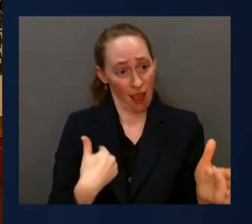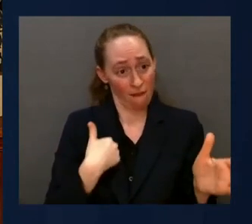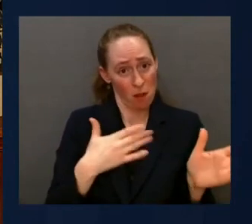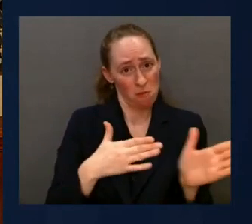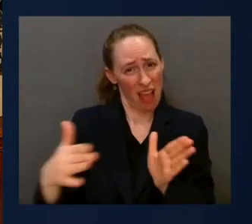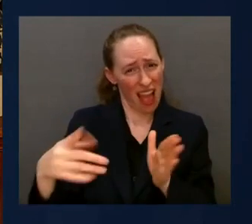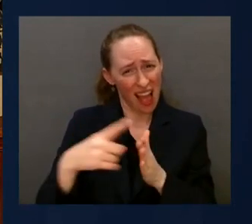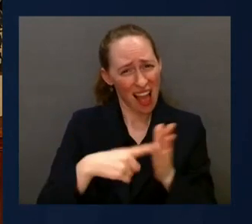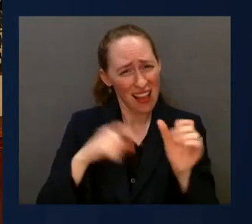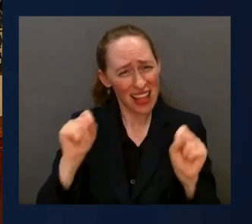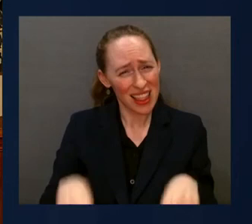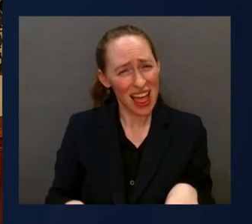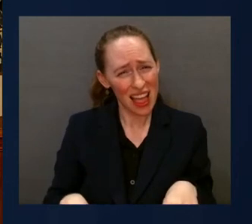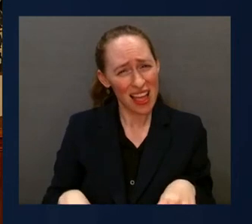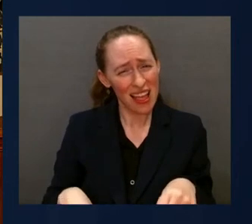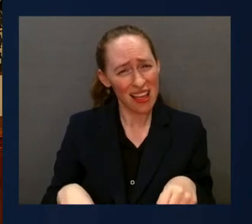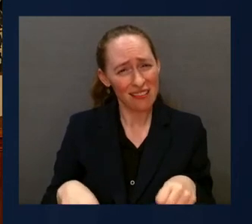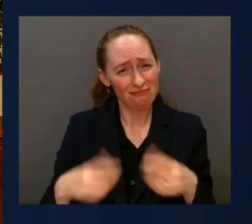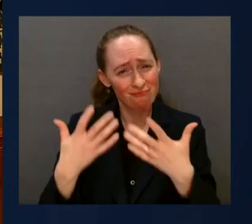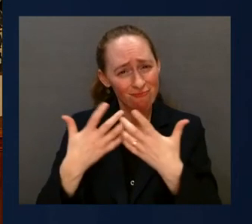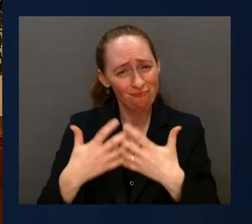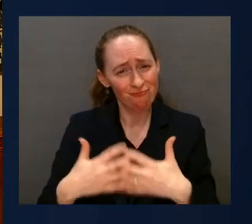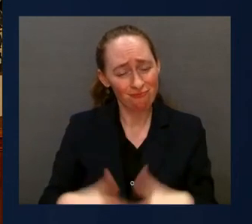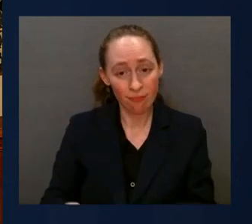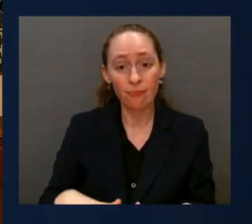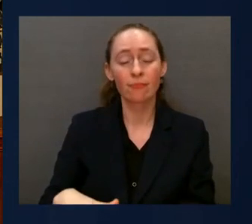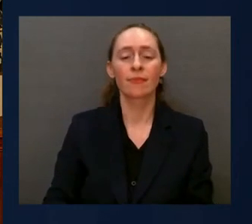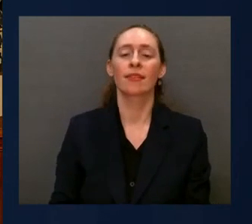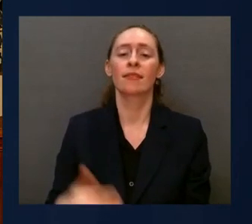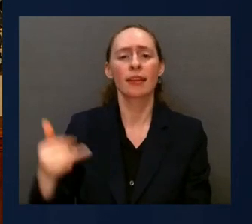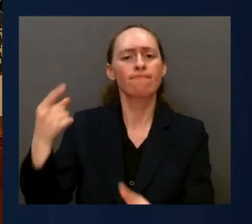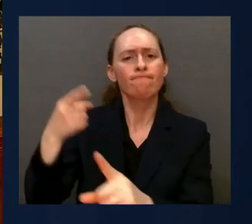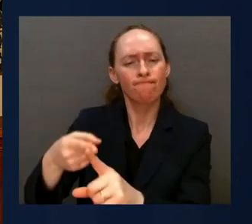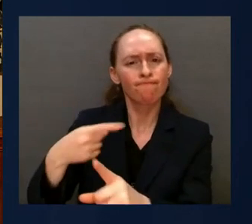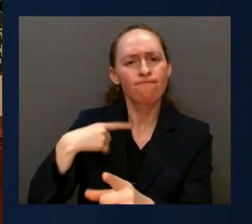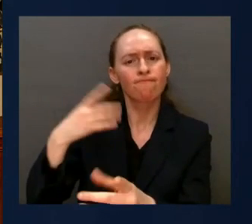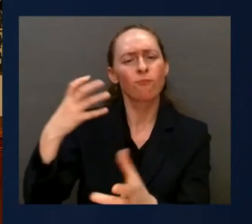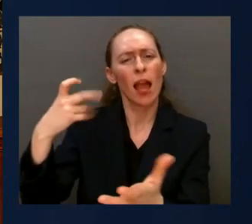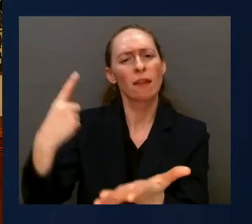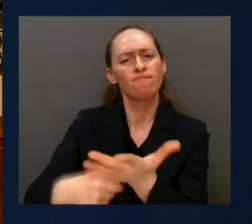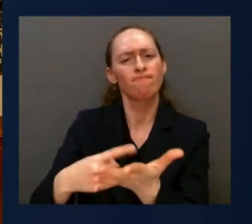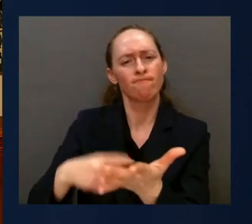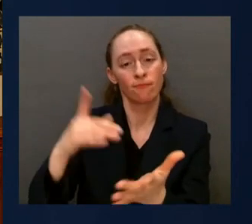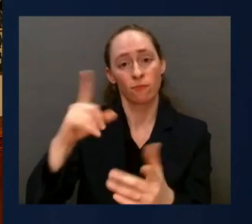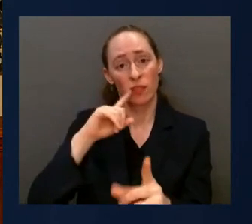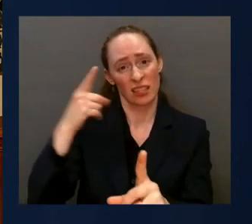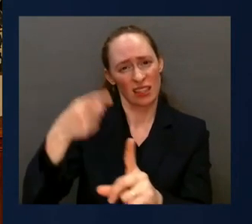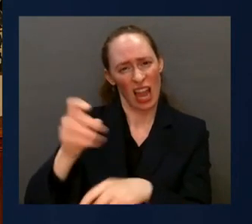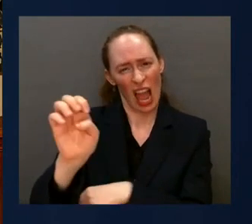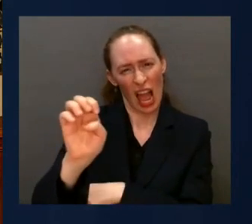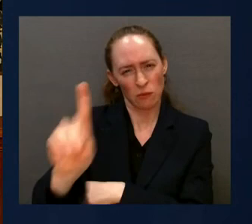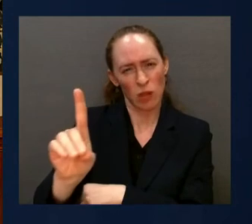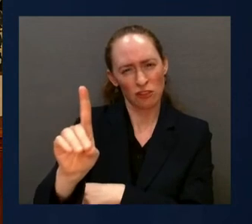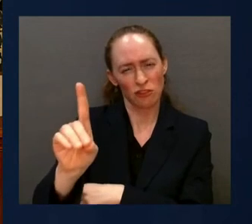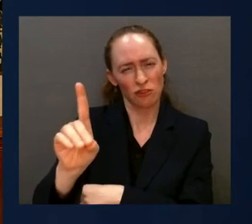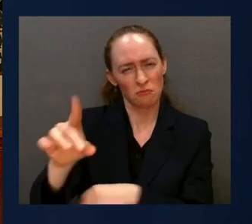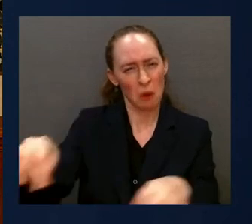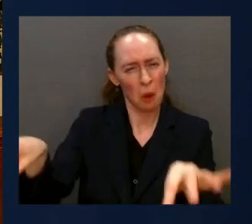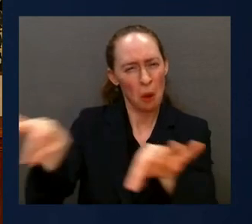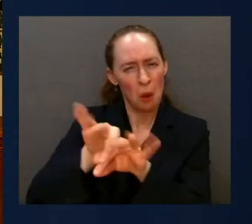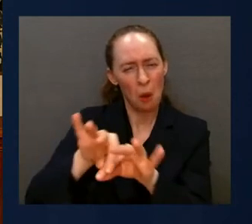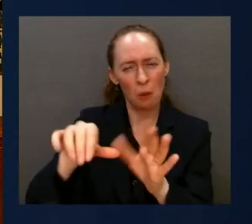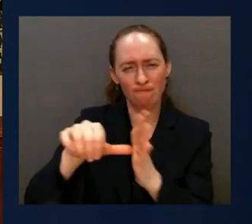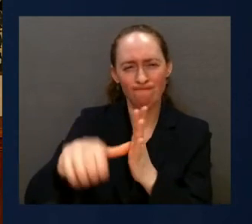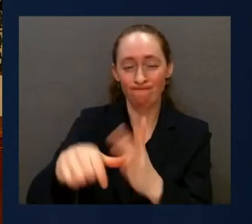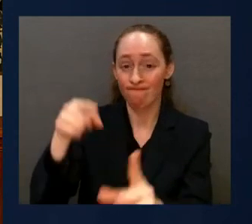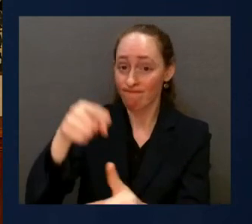to the middle class. You know, when we made public education, 12 years of it, universal in the last century,